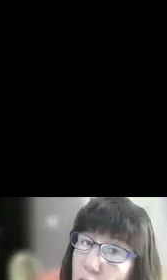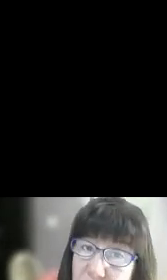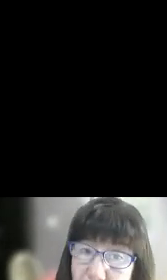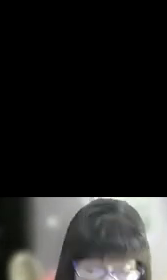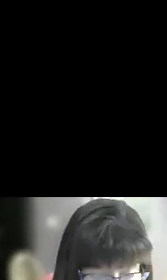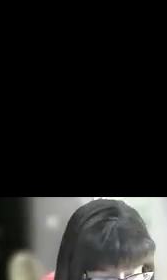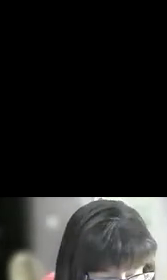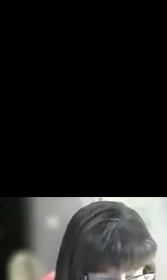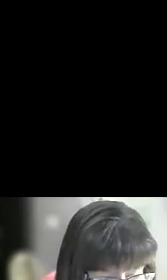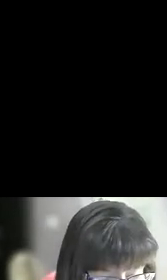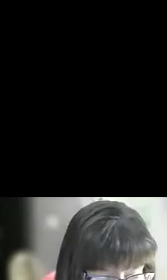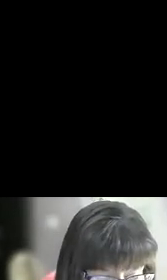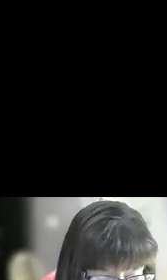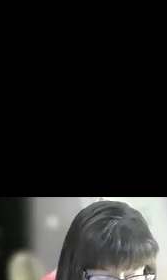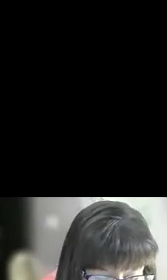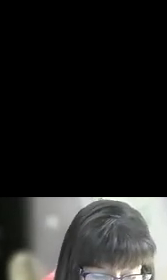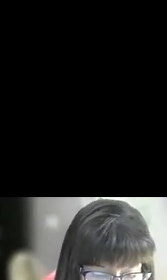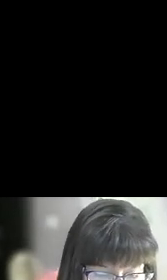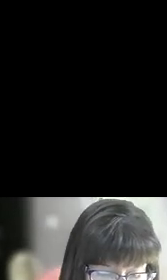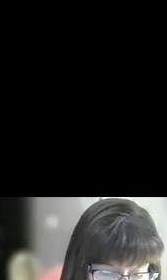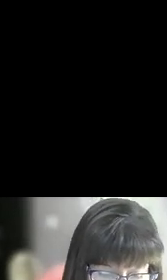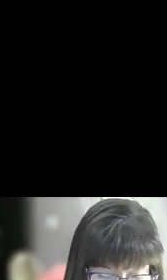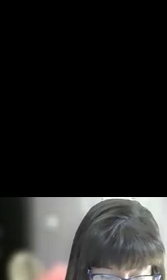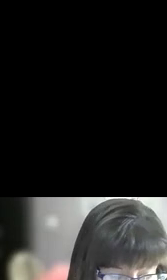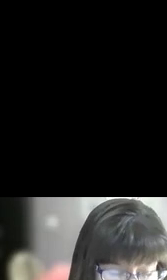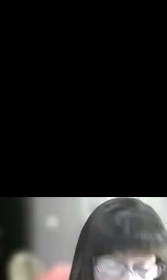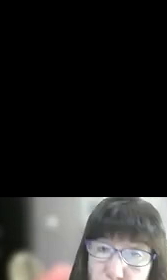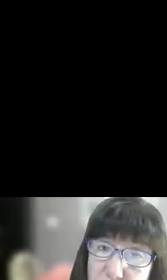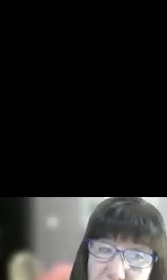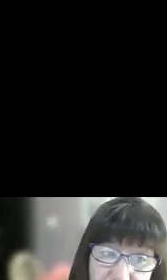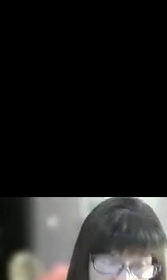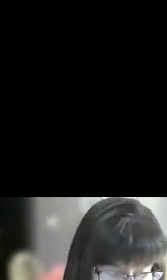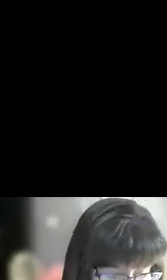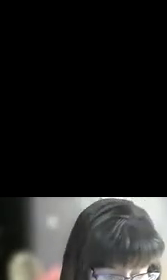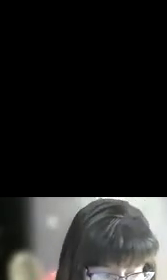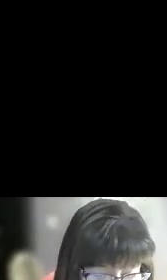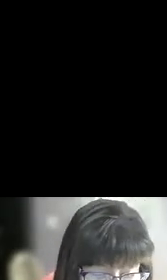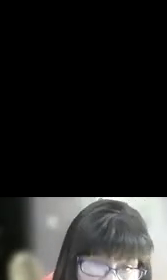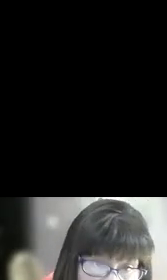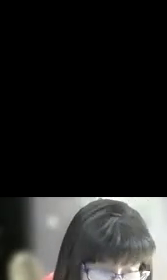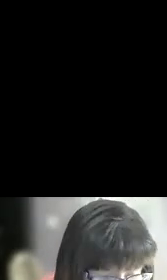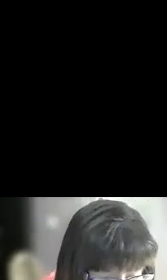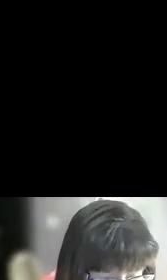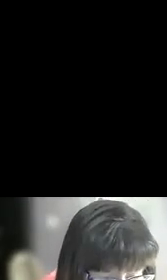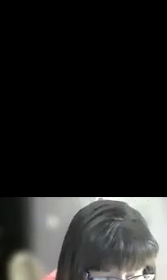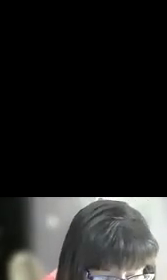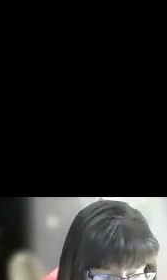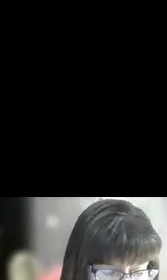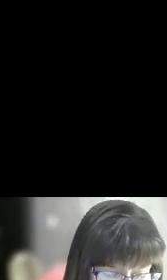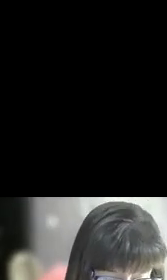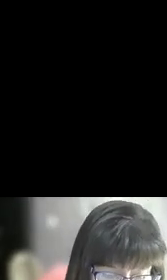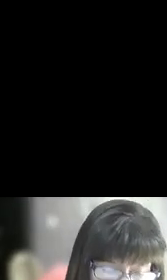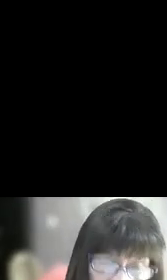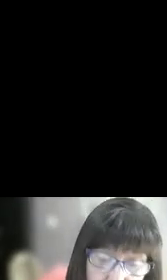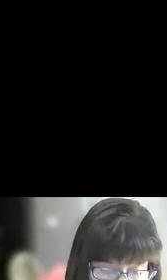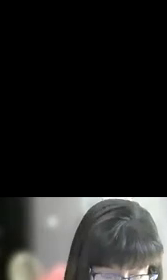is an online degree audit that keeps track of what you've taken so far and what you have left to take to complete your degree.